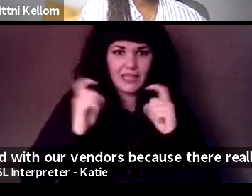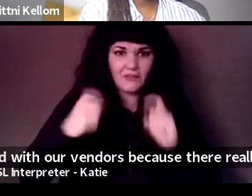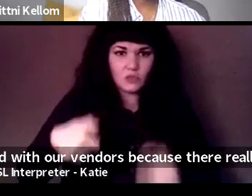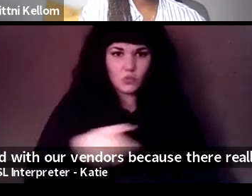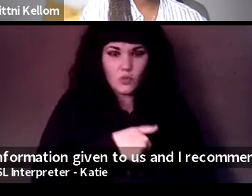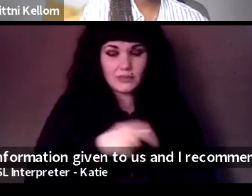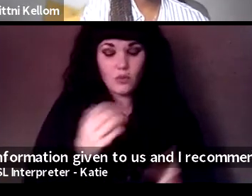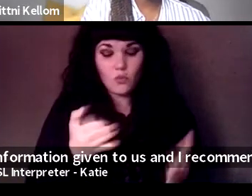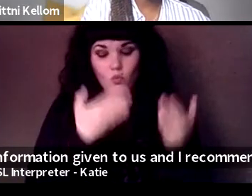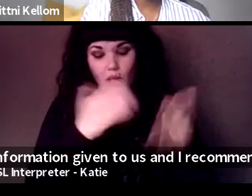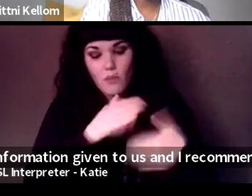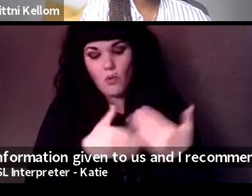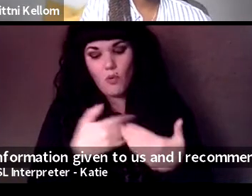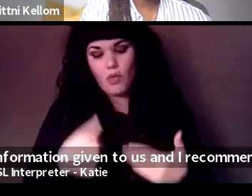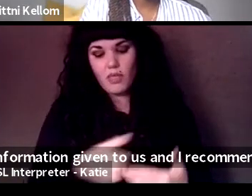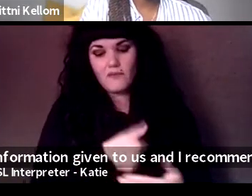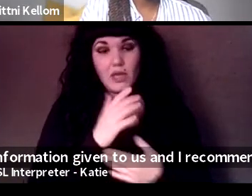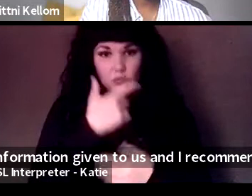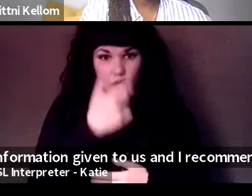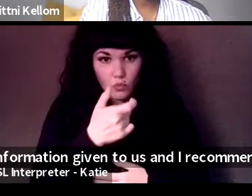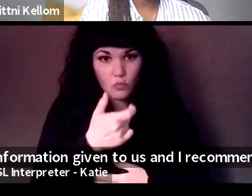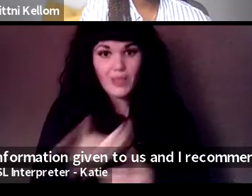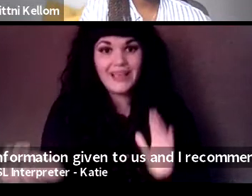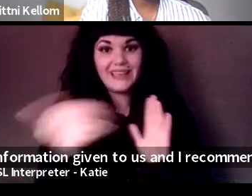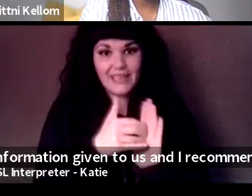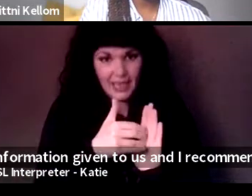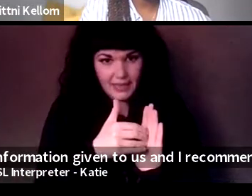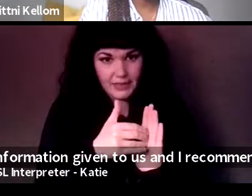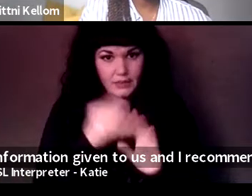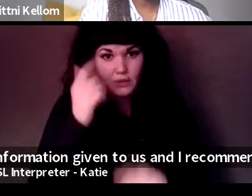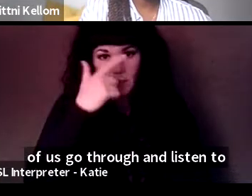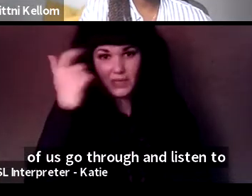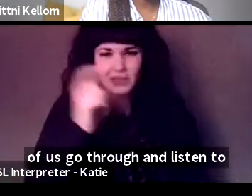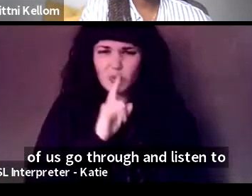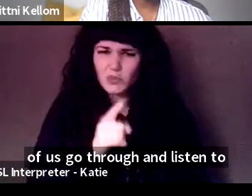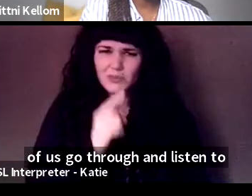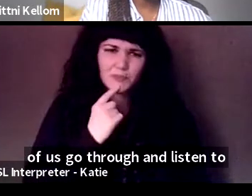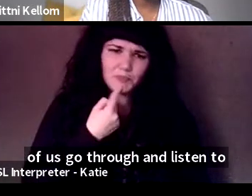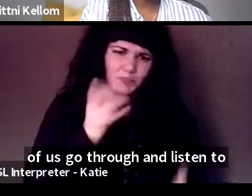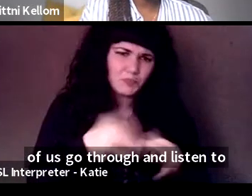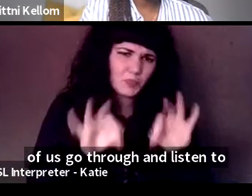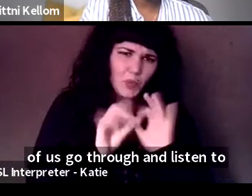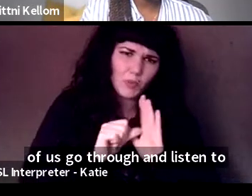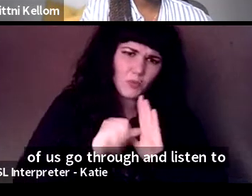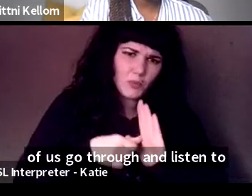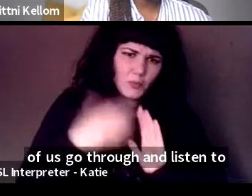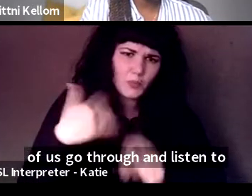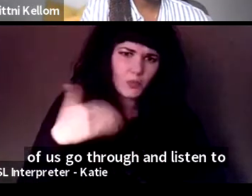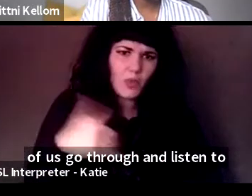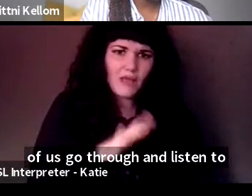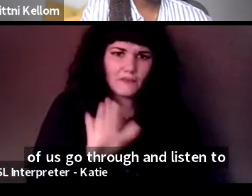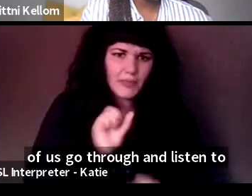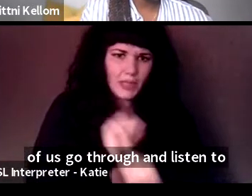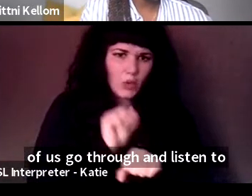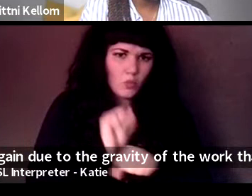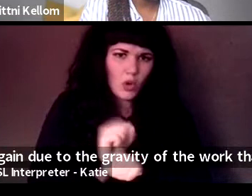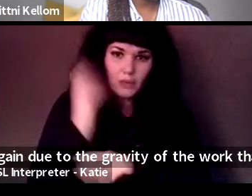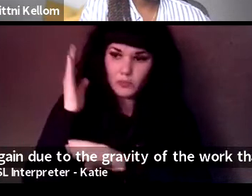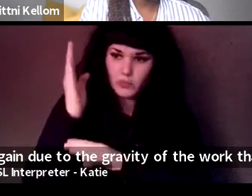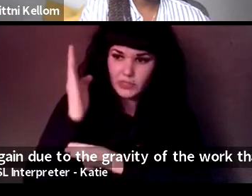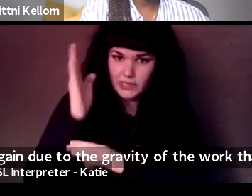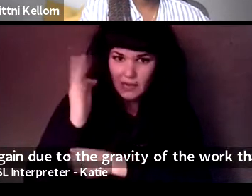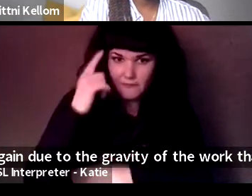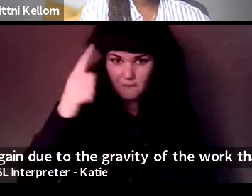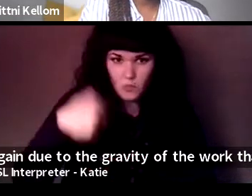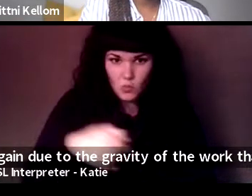through and listen to them again due to the gravity of the work that they presented to us. It really was